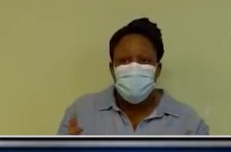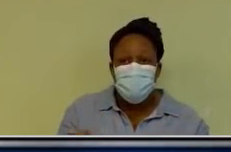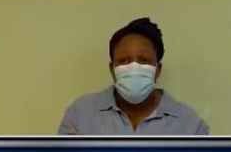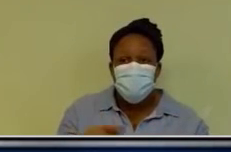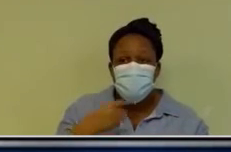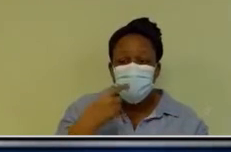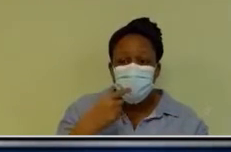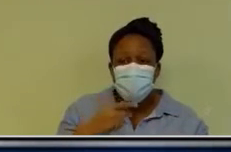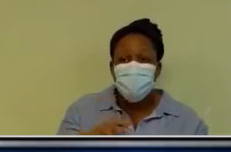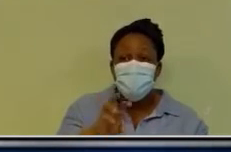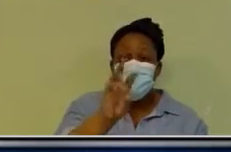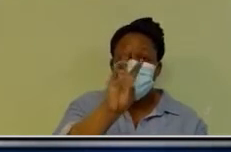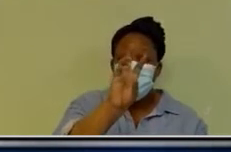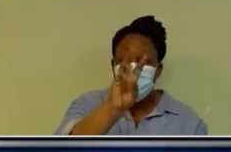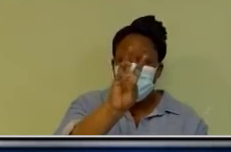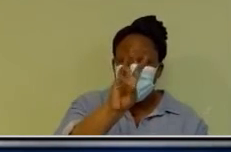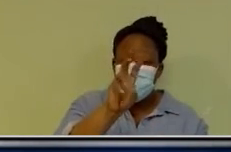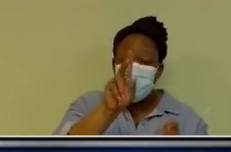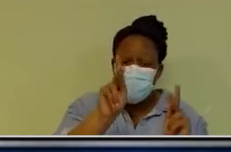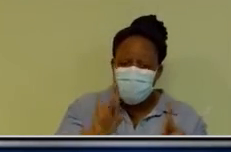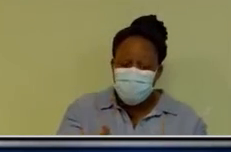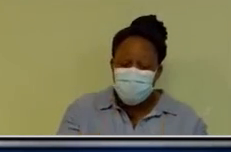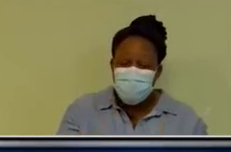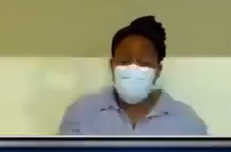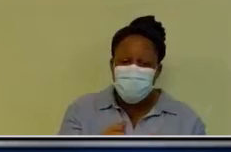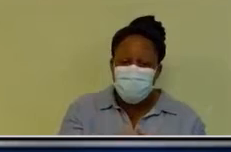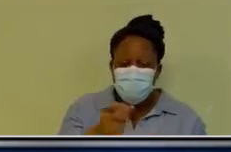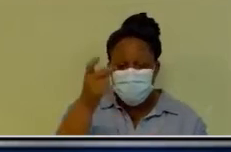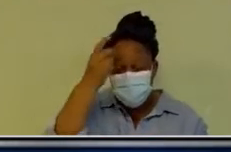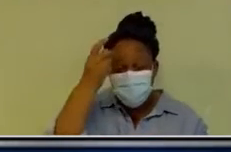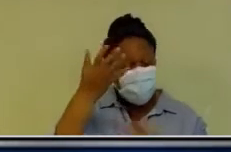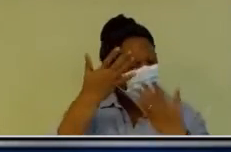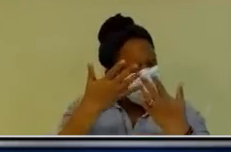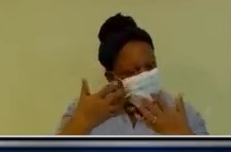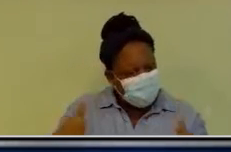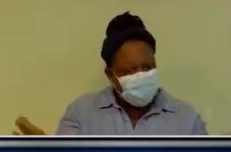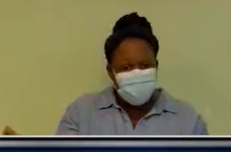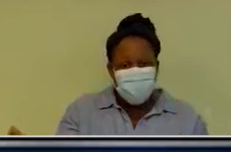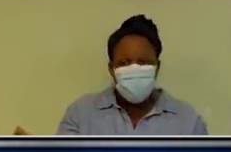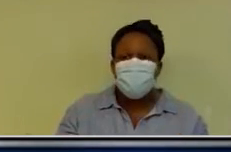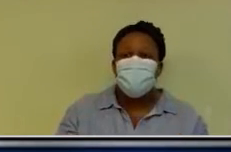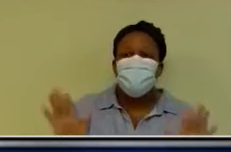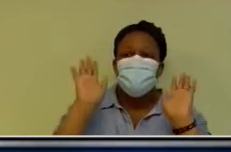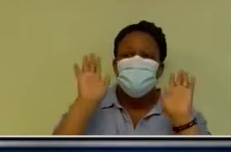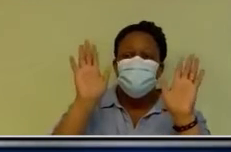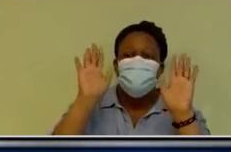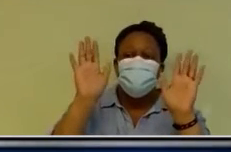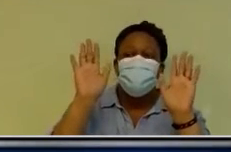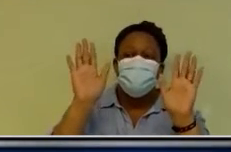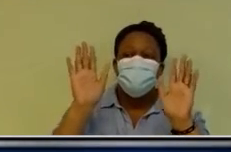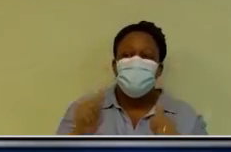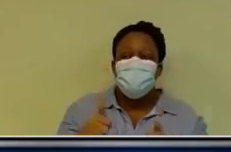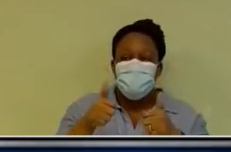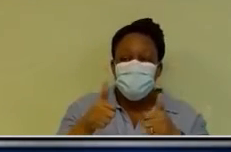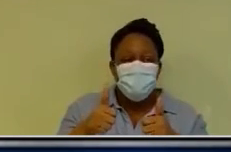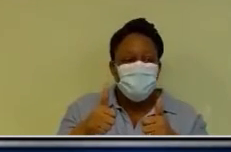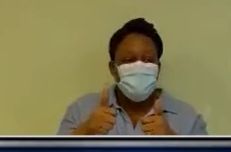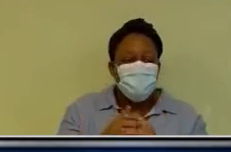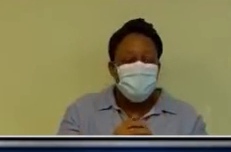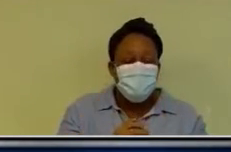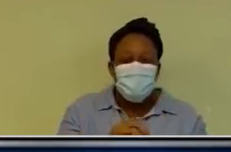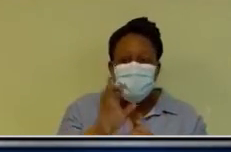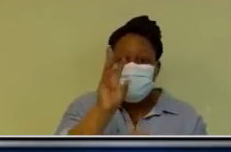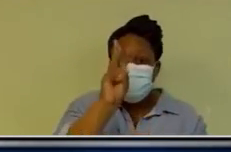you that 6 confirmed cases have recovered. I repeat, 6 confirmed cases